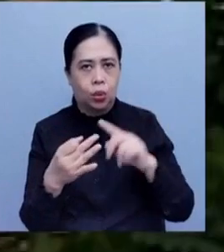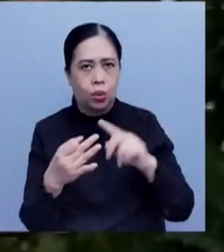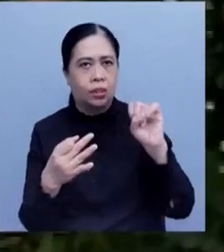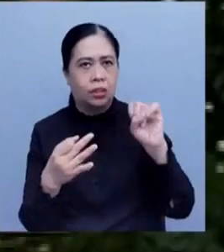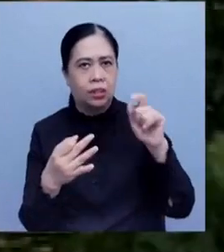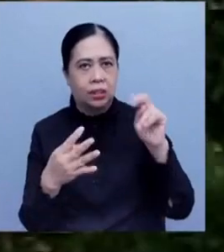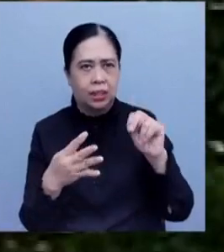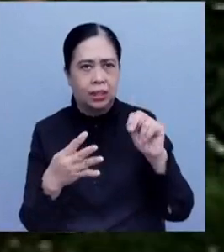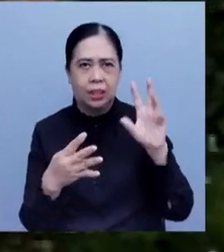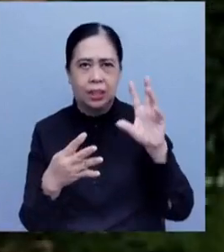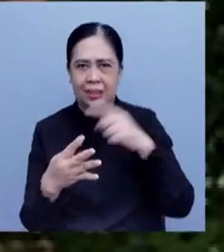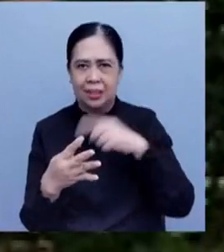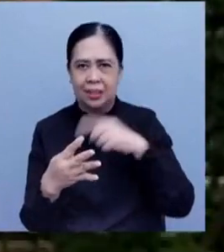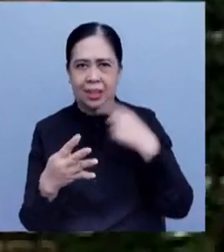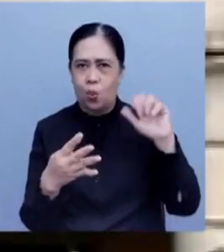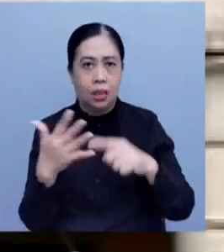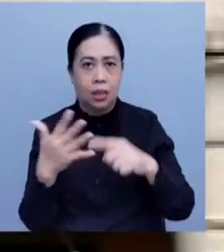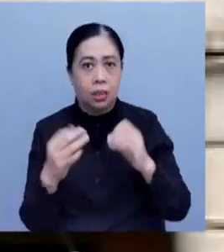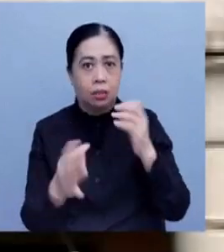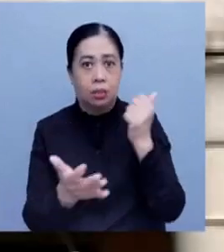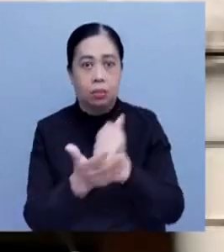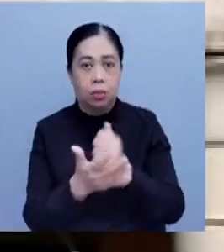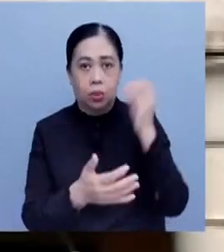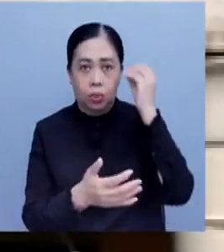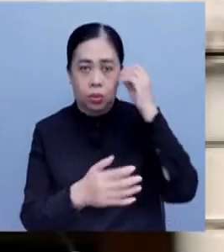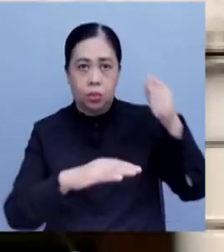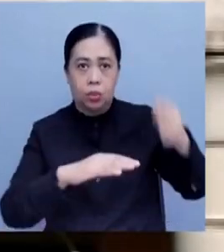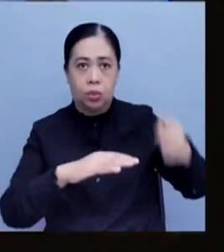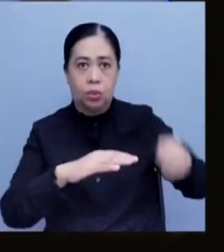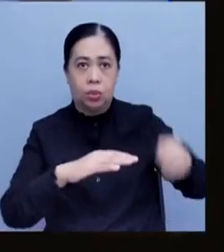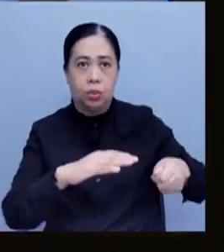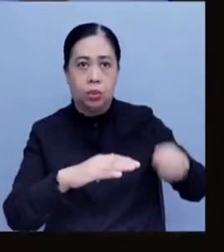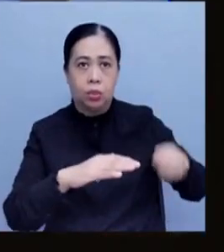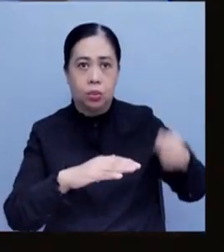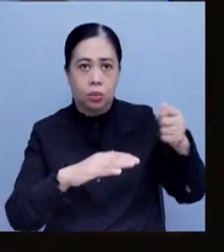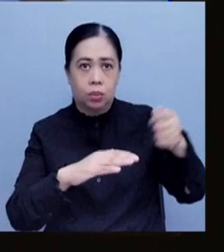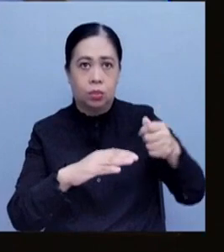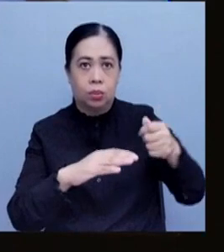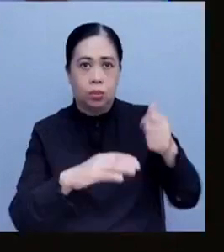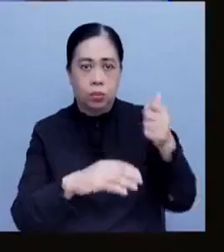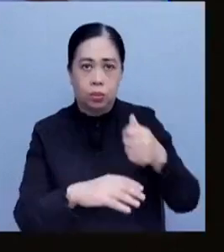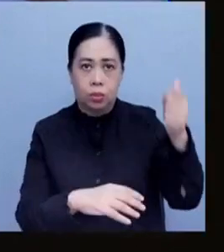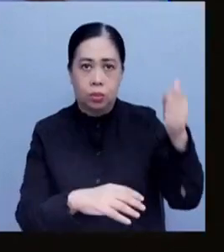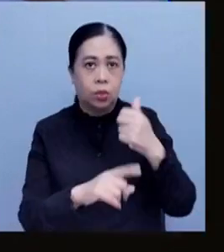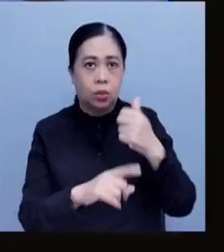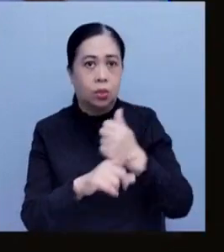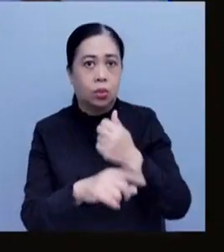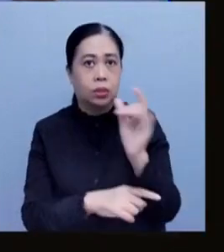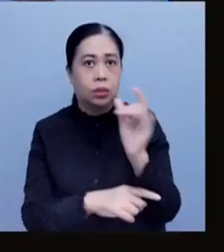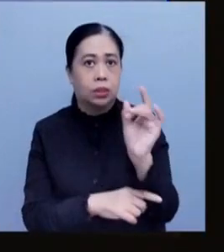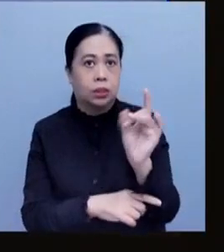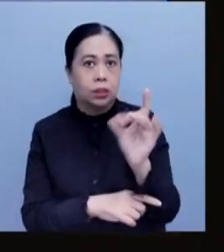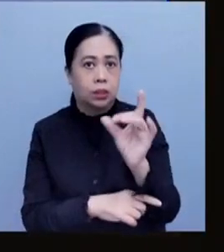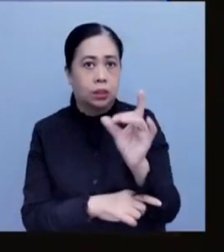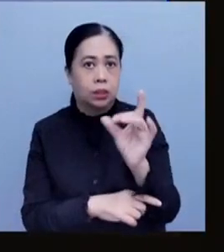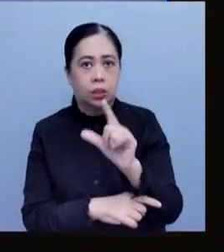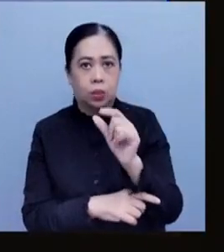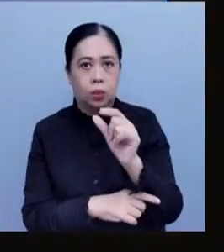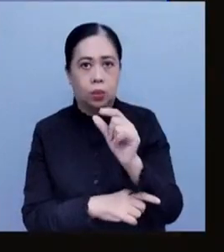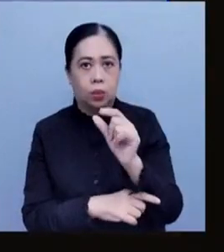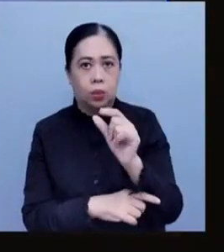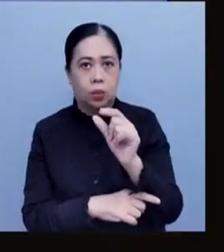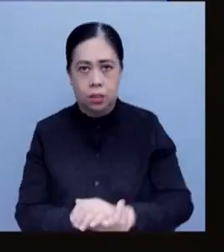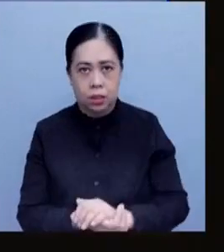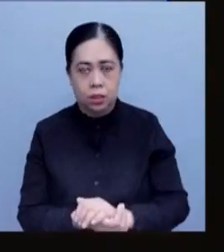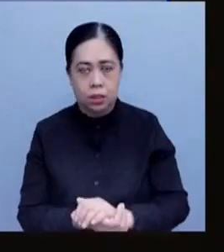The resolution was approved by Ombudsman Samuel Martirez on August 18, 2023. 3 tranches of contracts